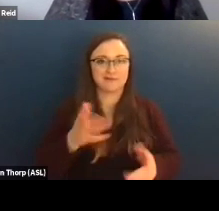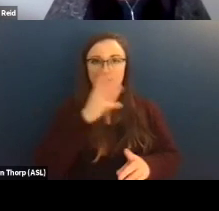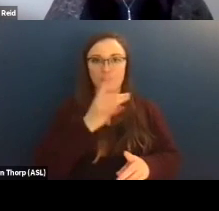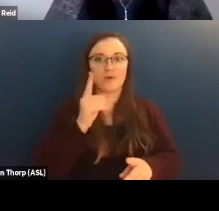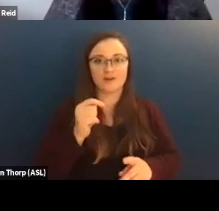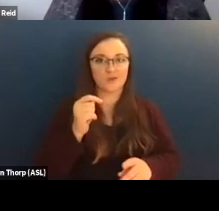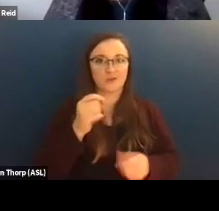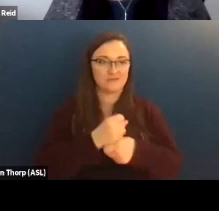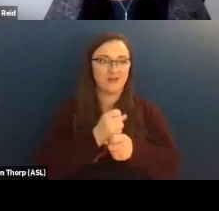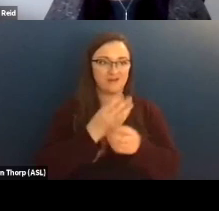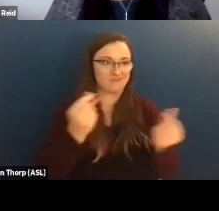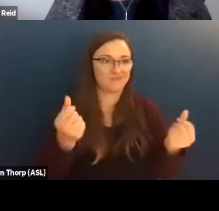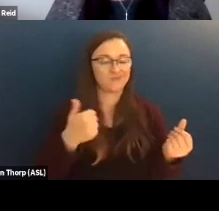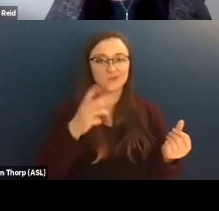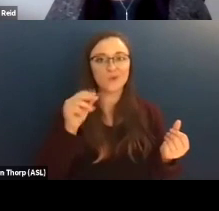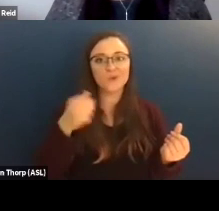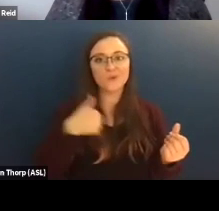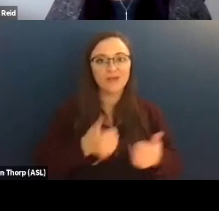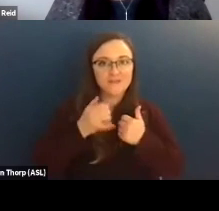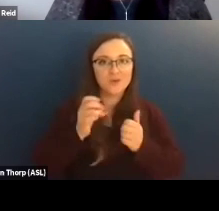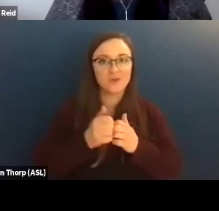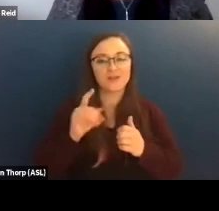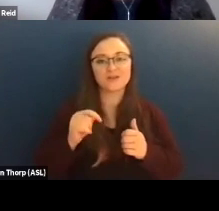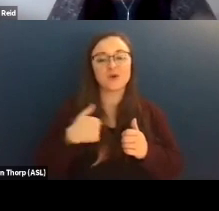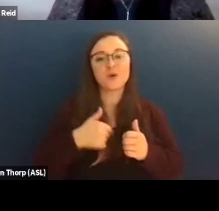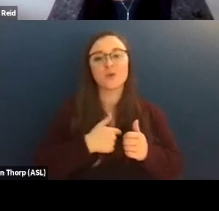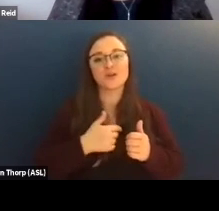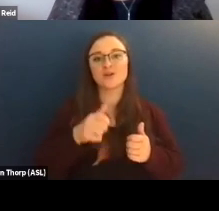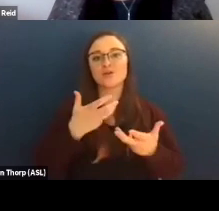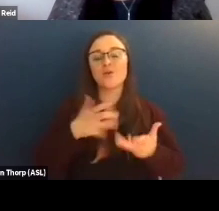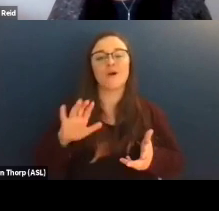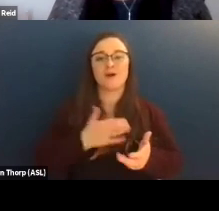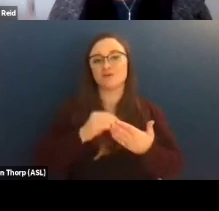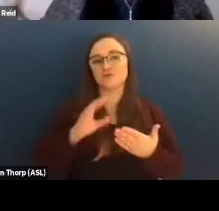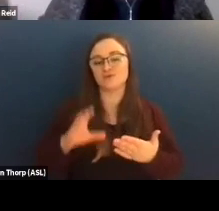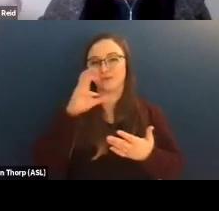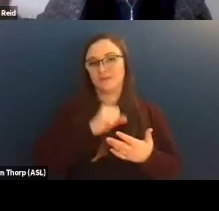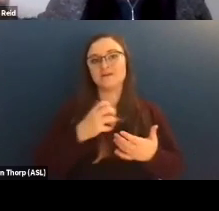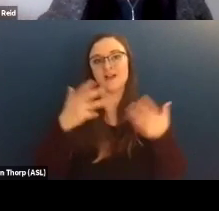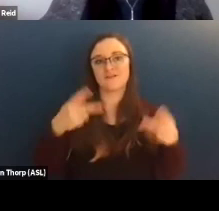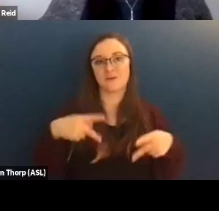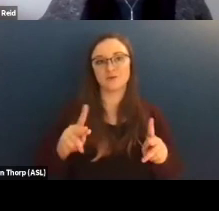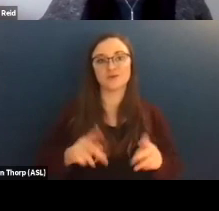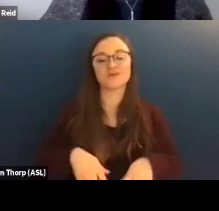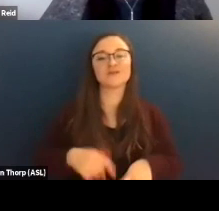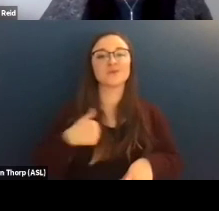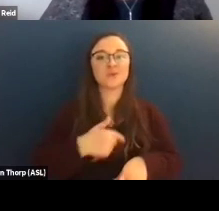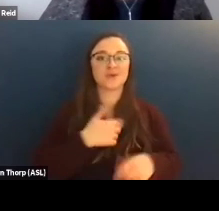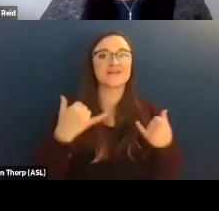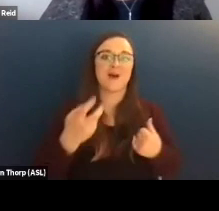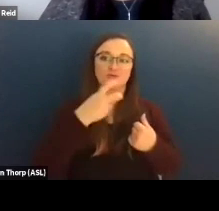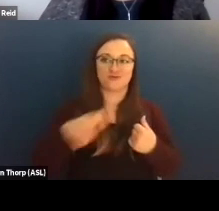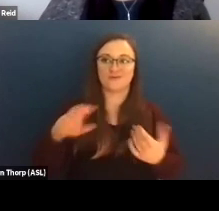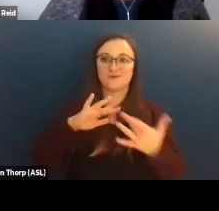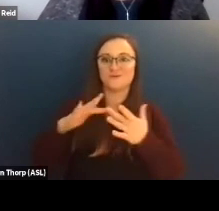living with. And since none of us want our students not to miss out on all those opportunities, we have moved them into a virtual space. Now,